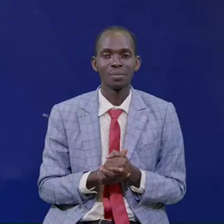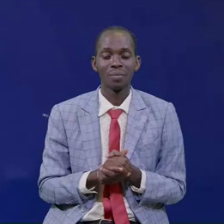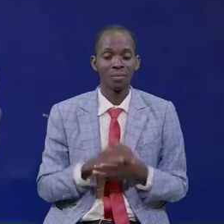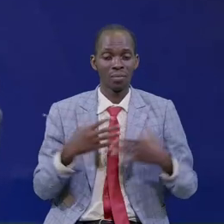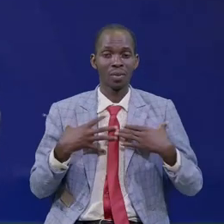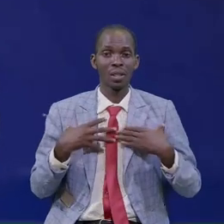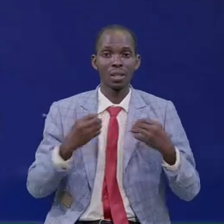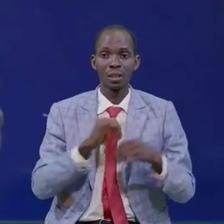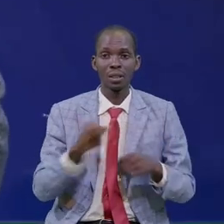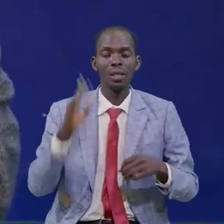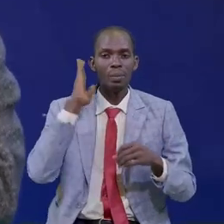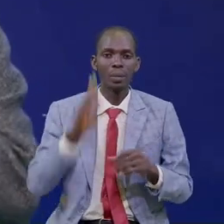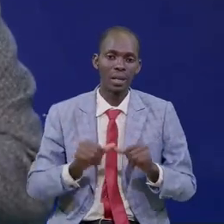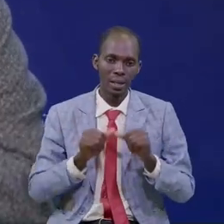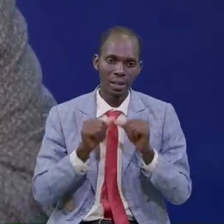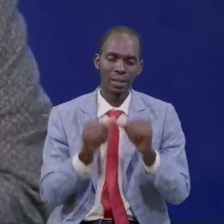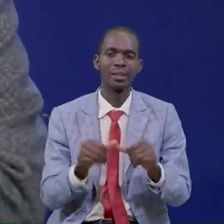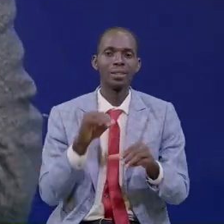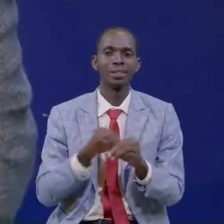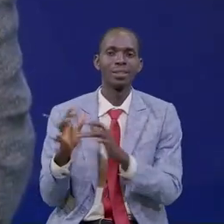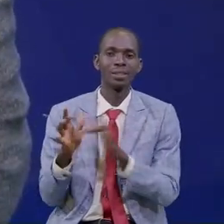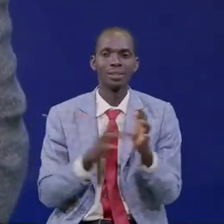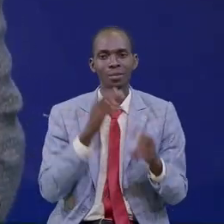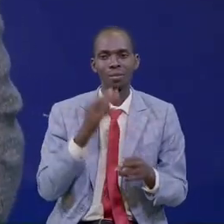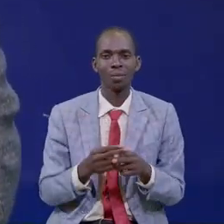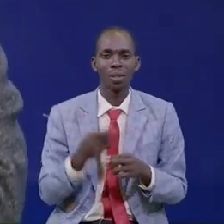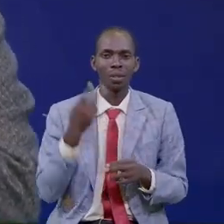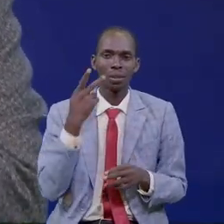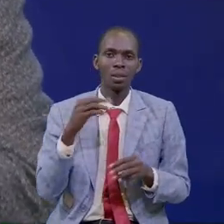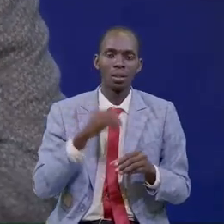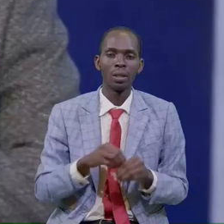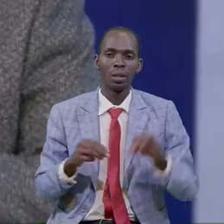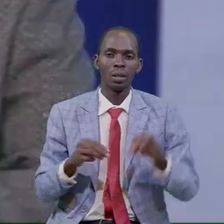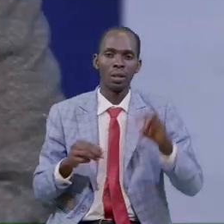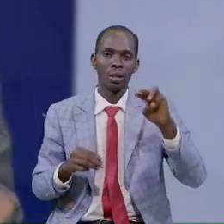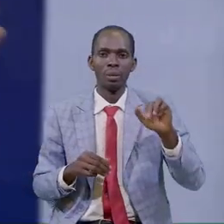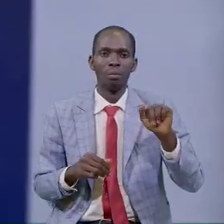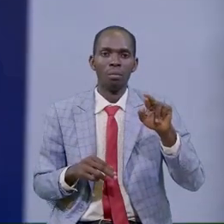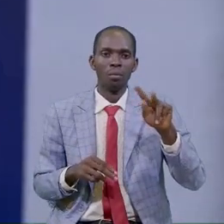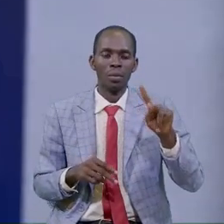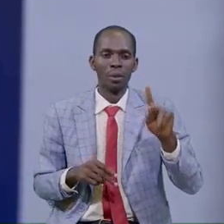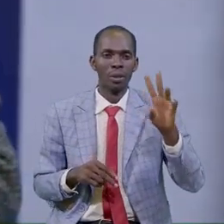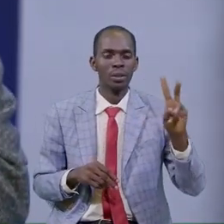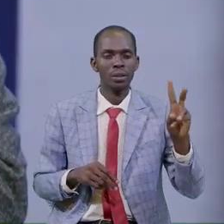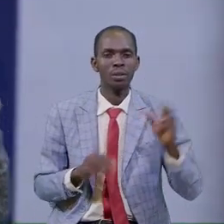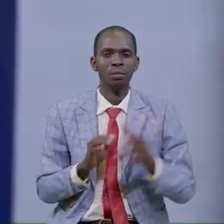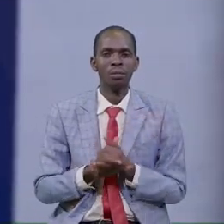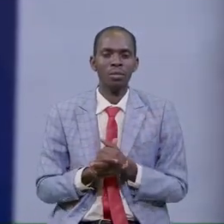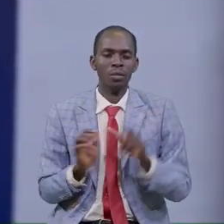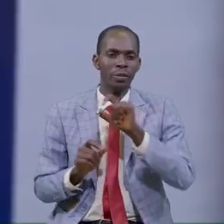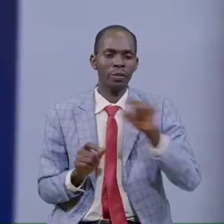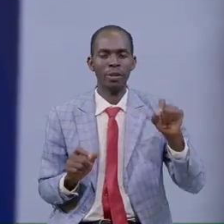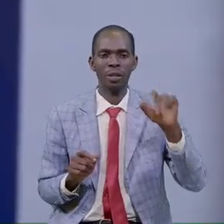continue. La guérison va continuer. Look at Mark chapter 16. Mark 16. I'm reading from verse